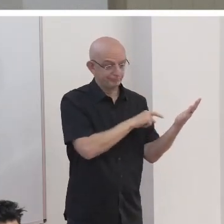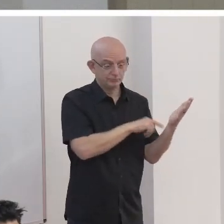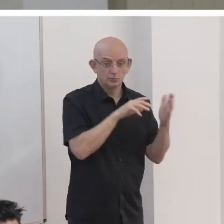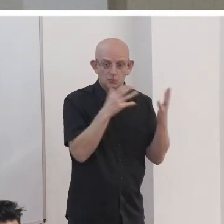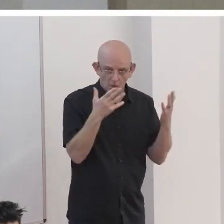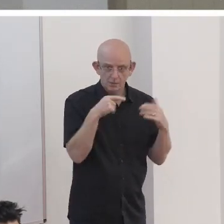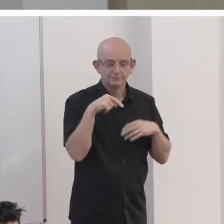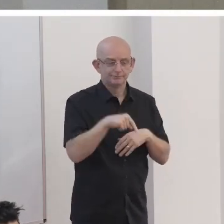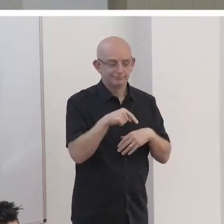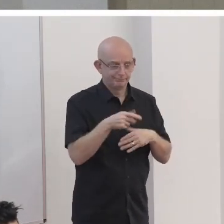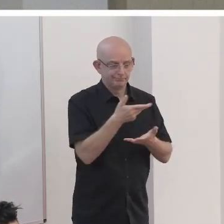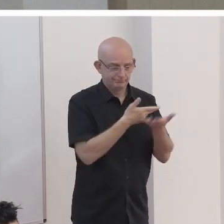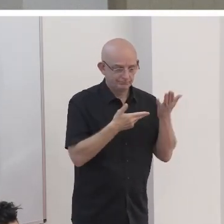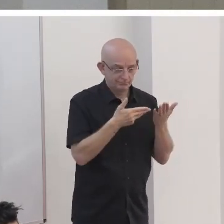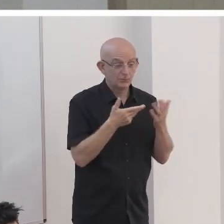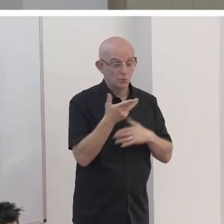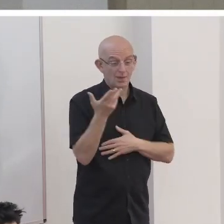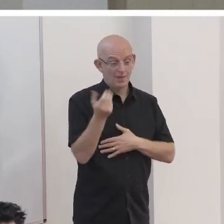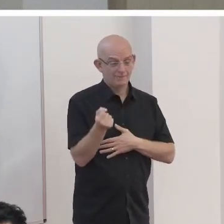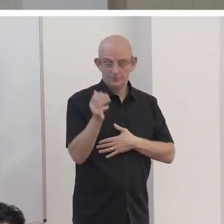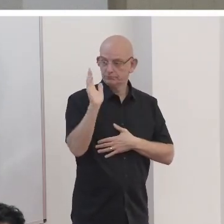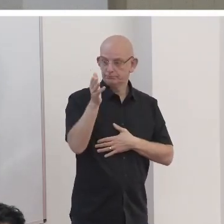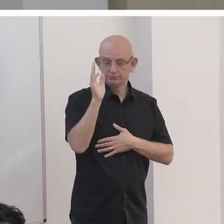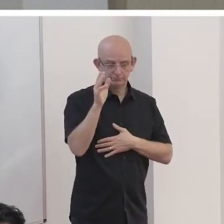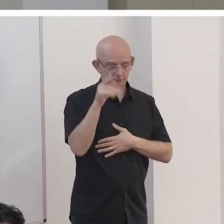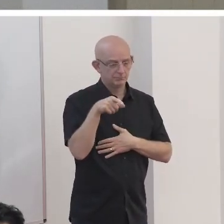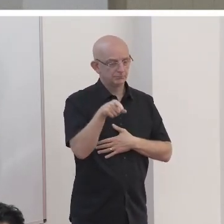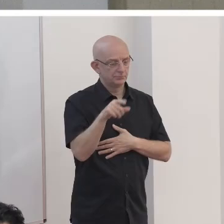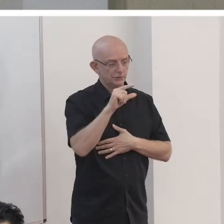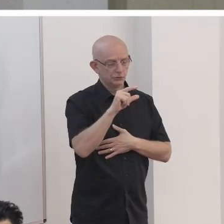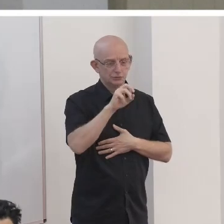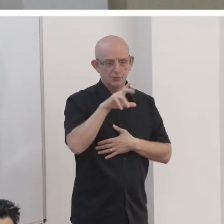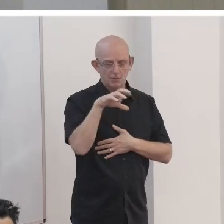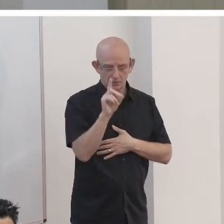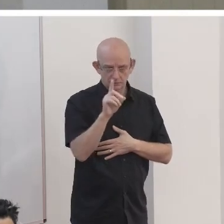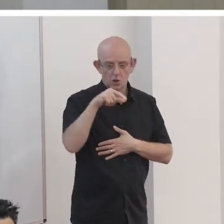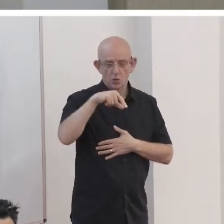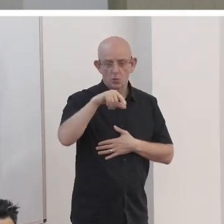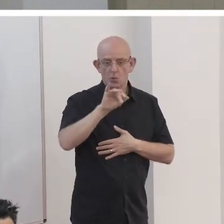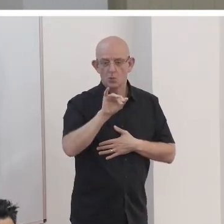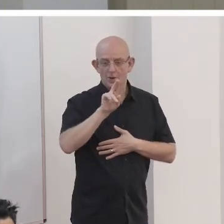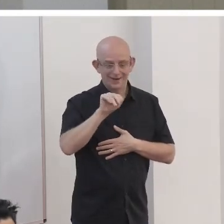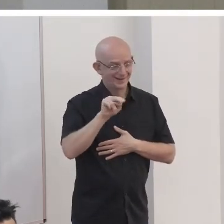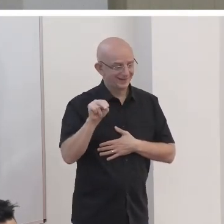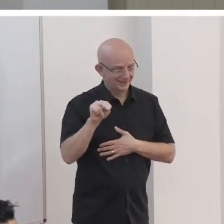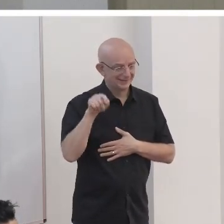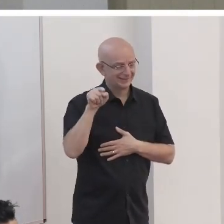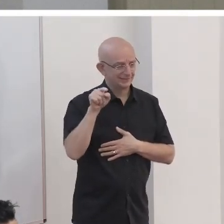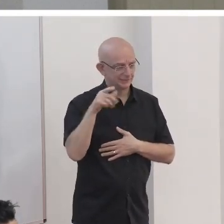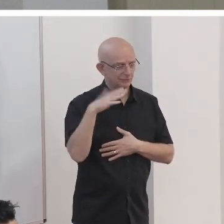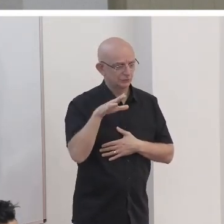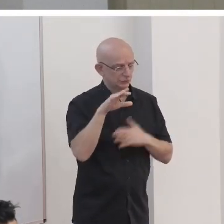groups. The first group being the rights to protect the person. The second category of rights are rights that restore autonomy, choice and